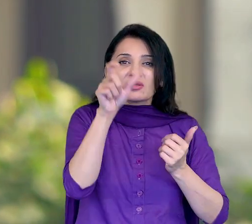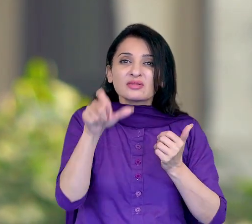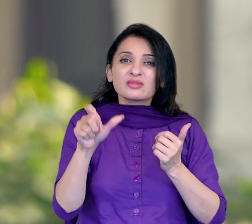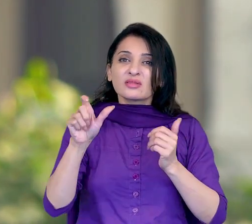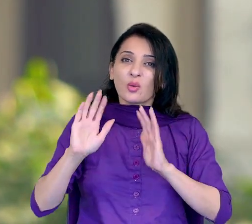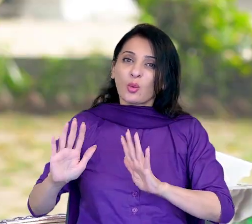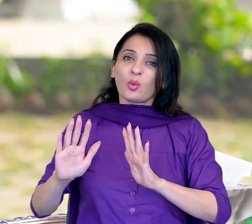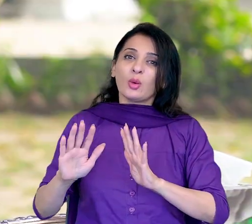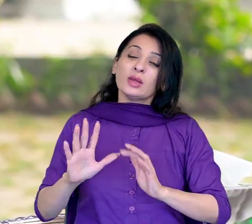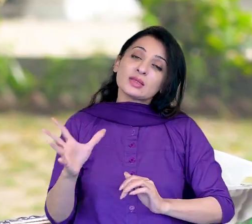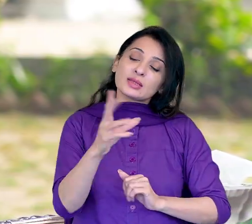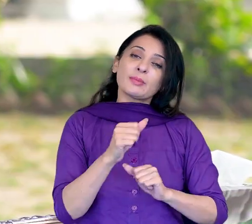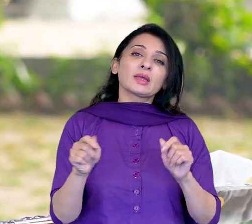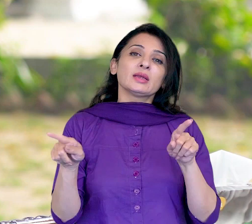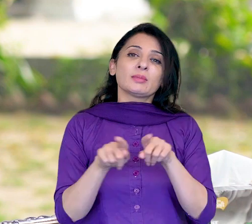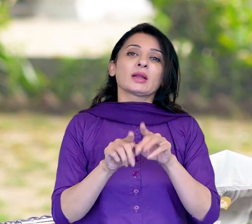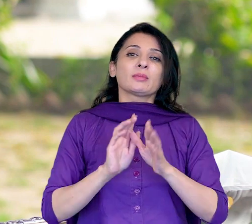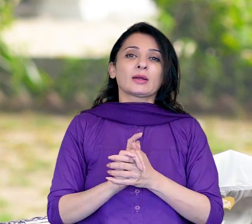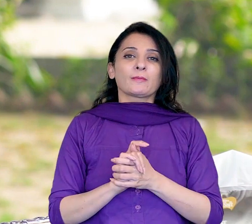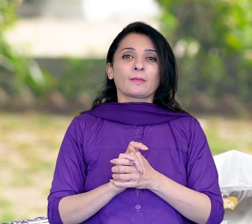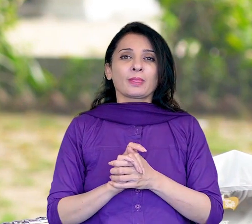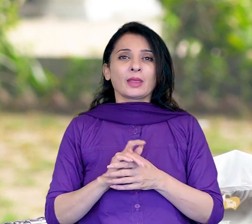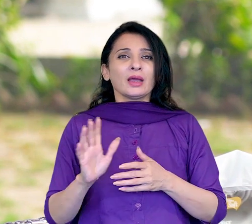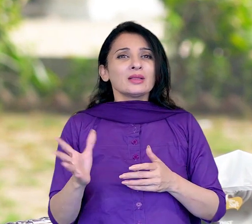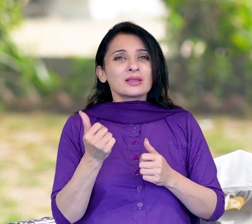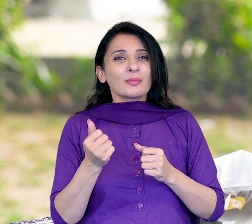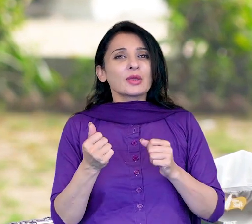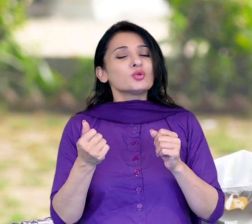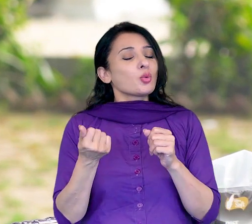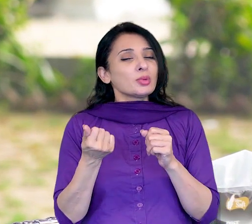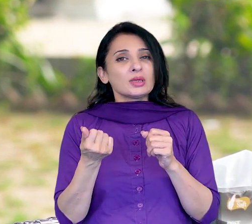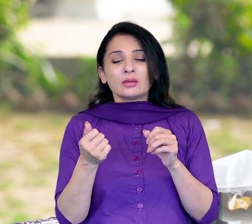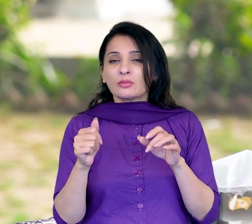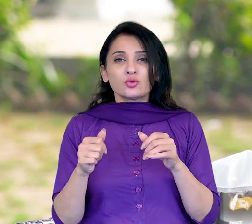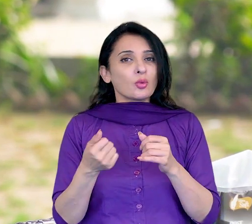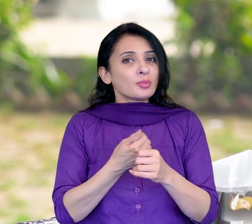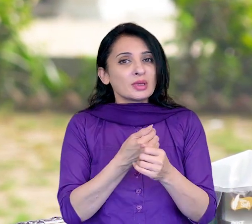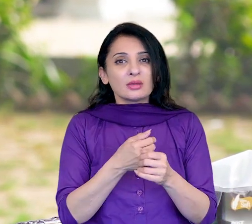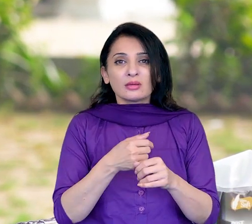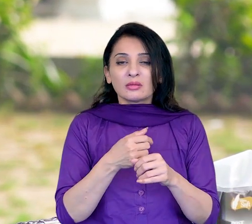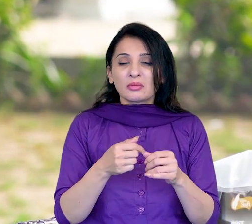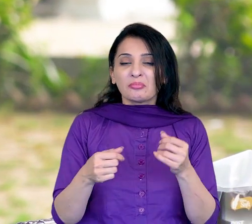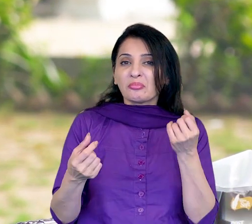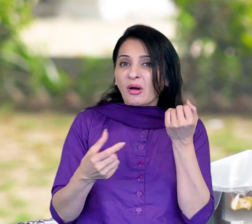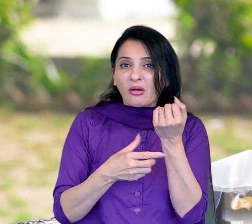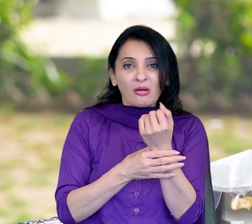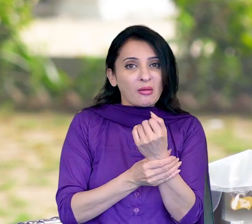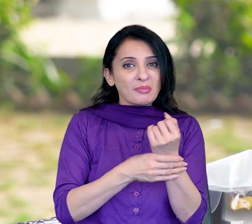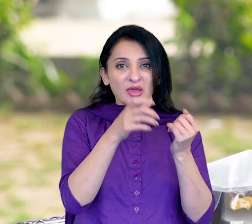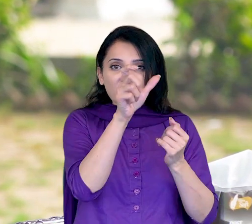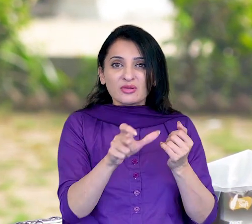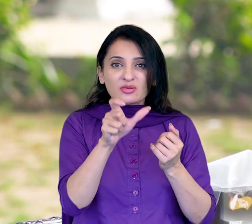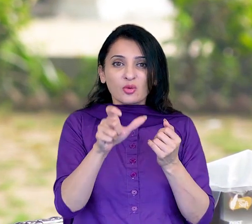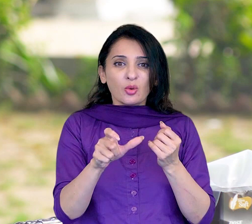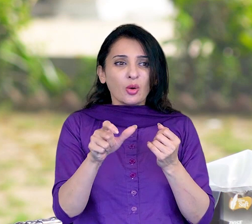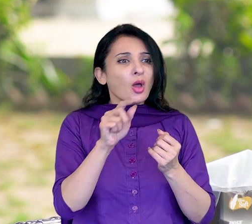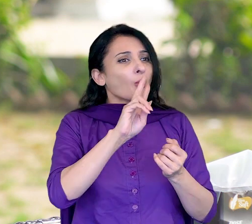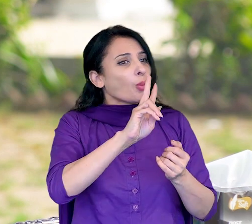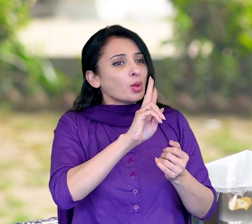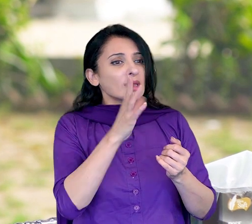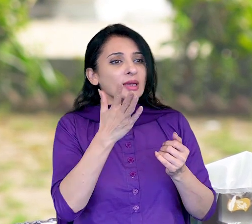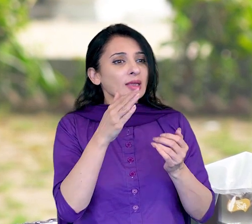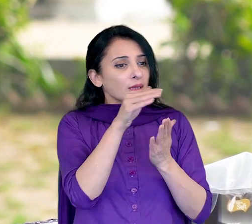ER patient. You cannot expect the patient or the relatives to pick up all these slips,